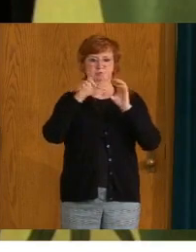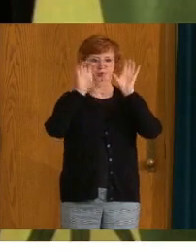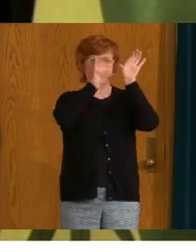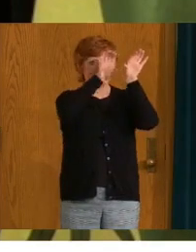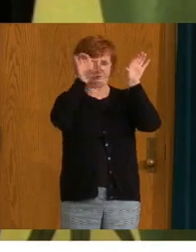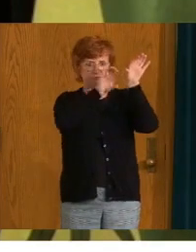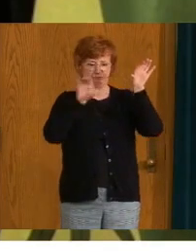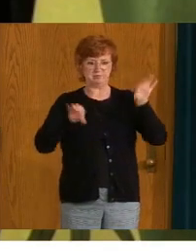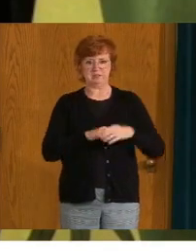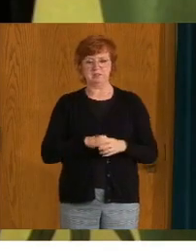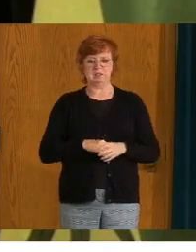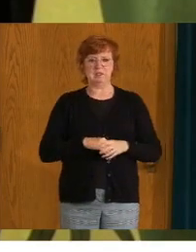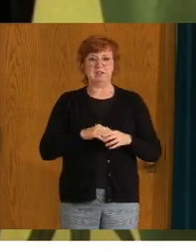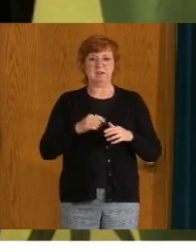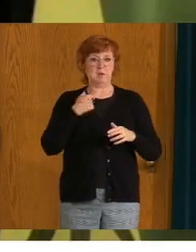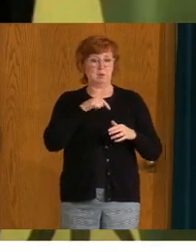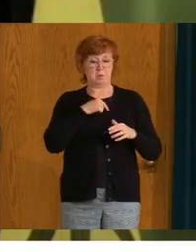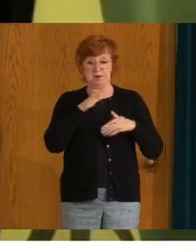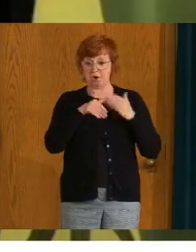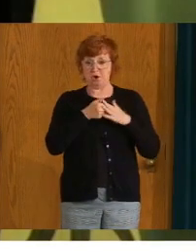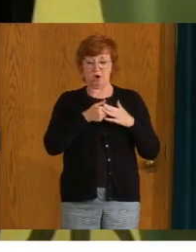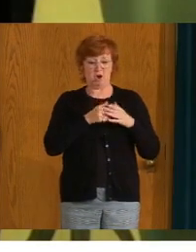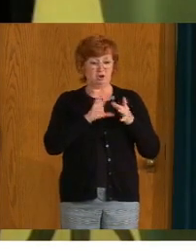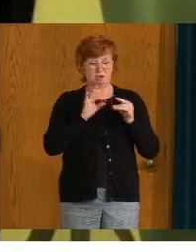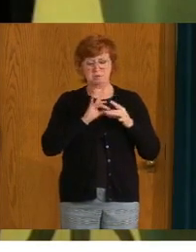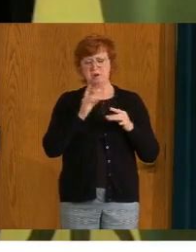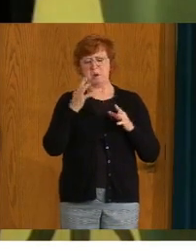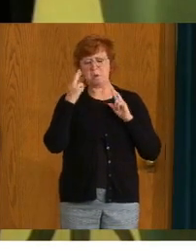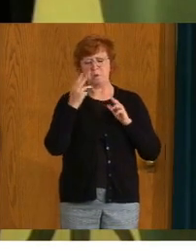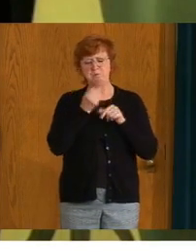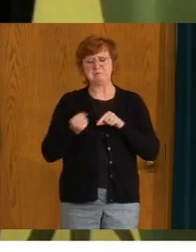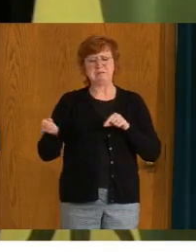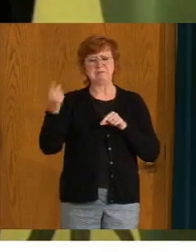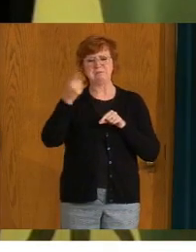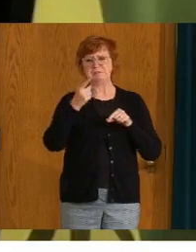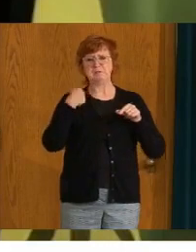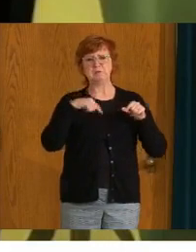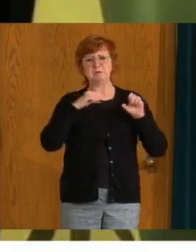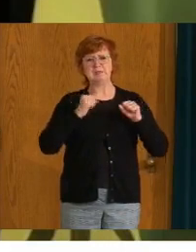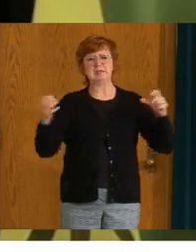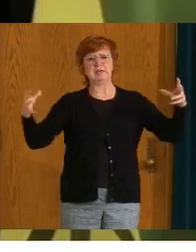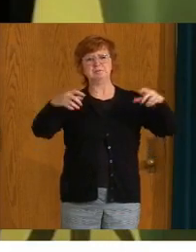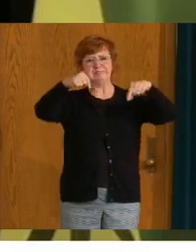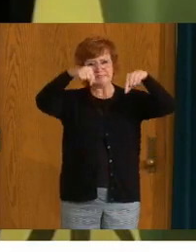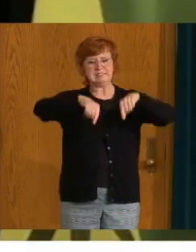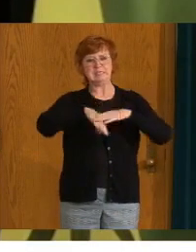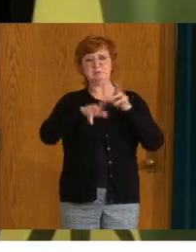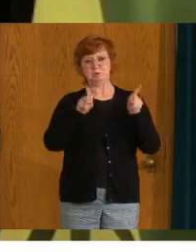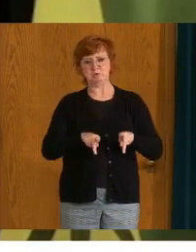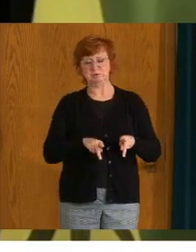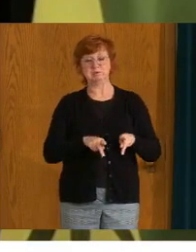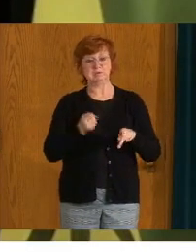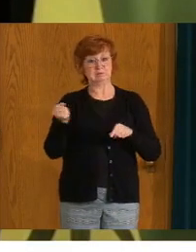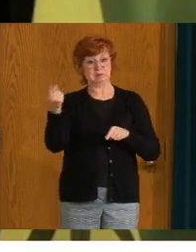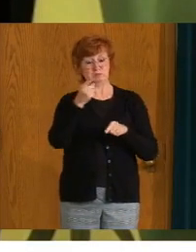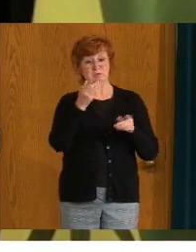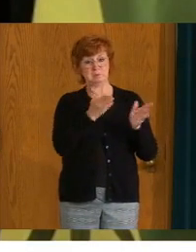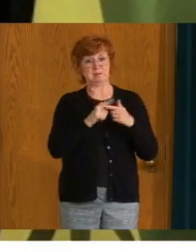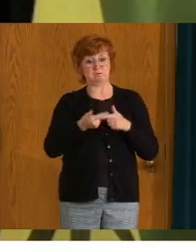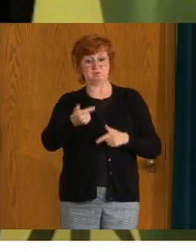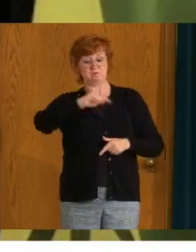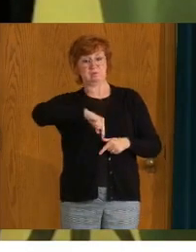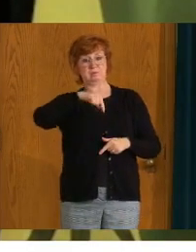virtual, and that will be in a large part thank you to the vaccine effort that we have have here in Canada and ultimately by that time around the